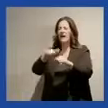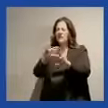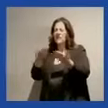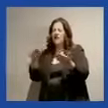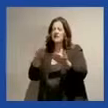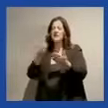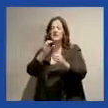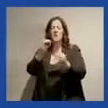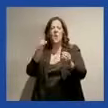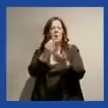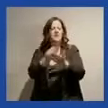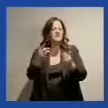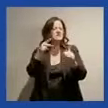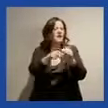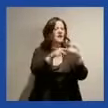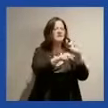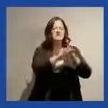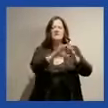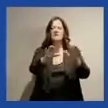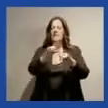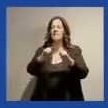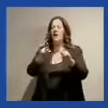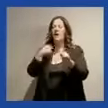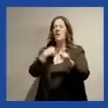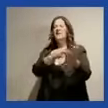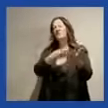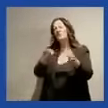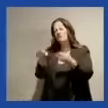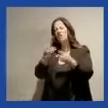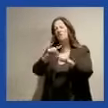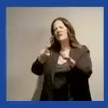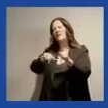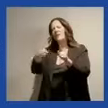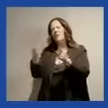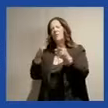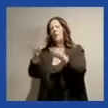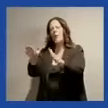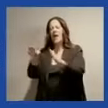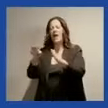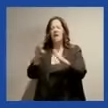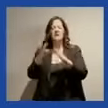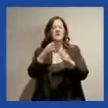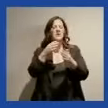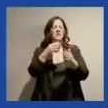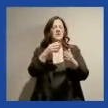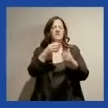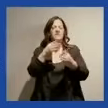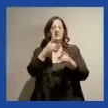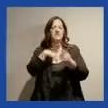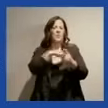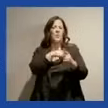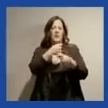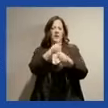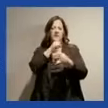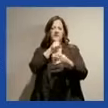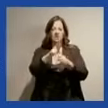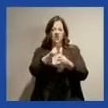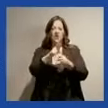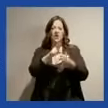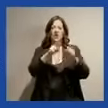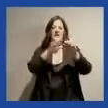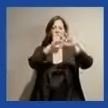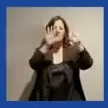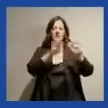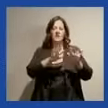material cuts to the climate agenda. There was a lot of creativity in moving into the cap and trade program, the greenhouse